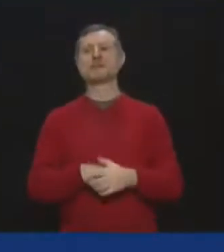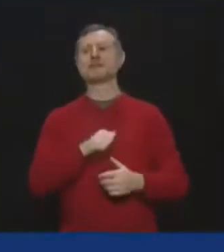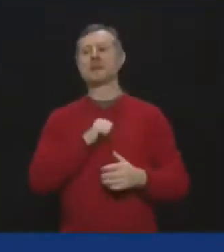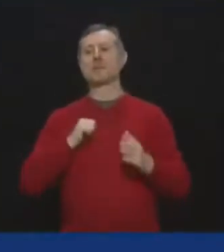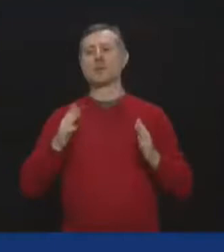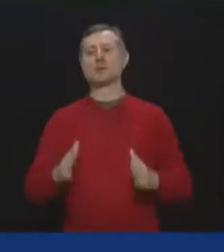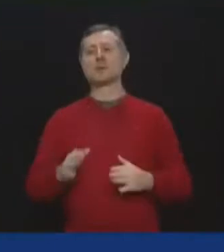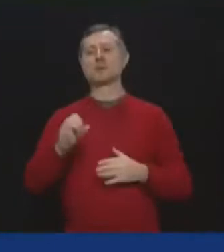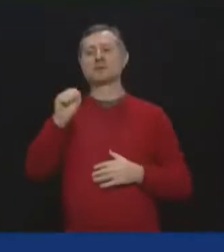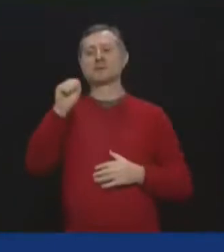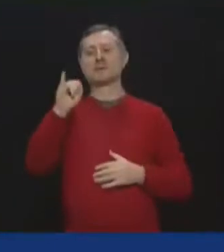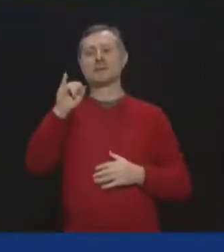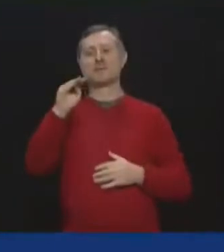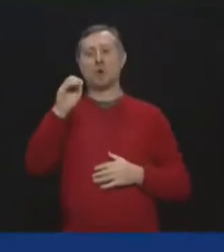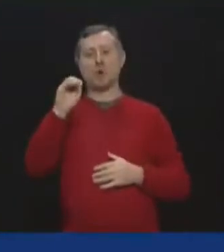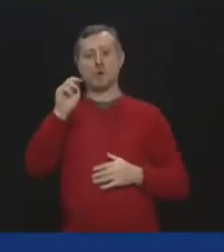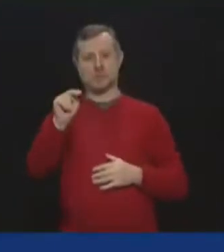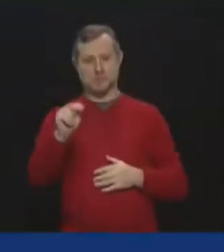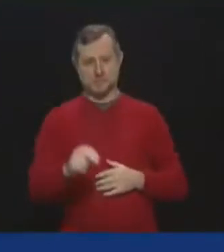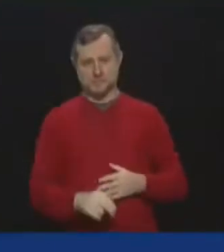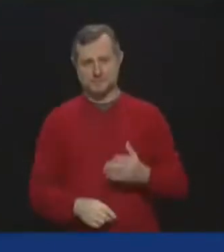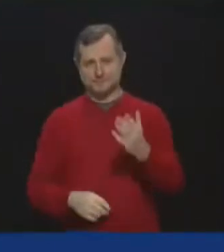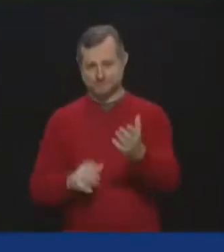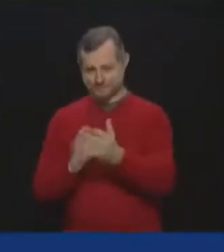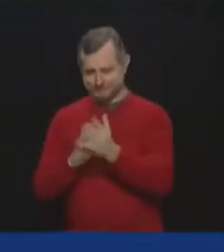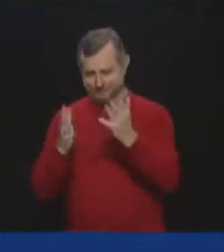Joanne Simon, stand up.